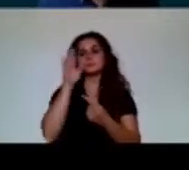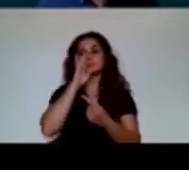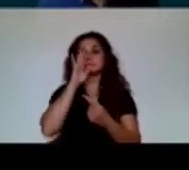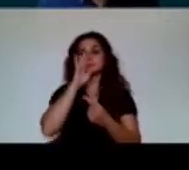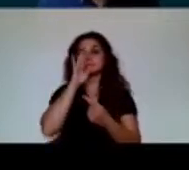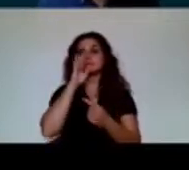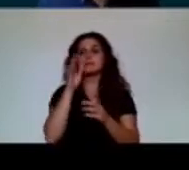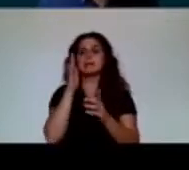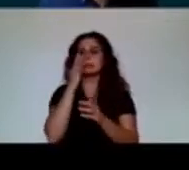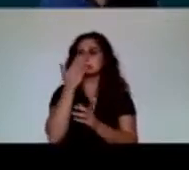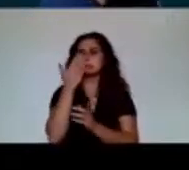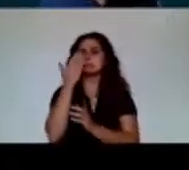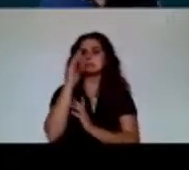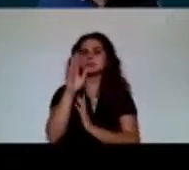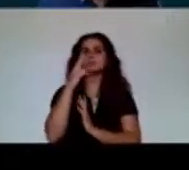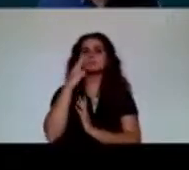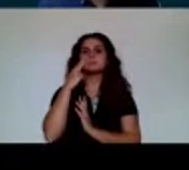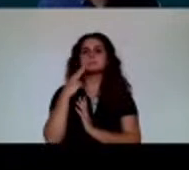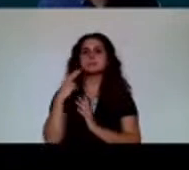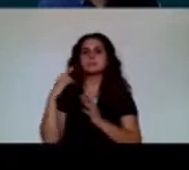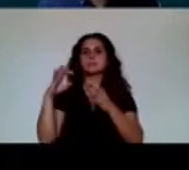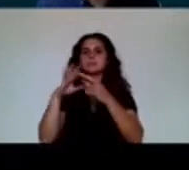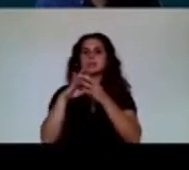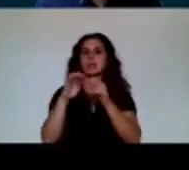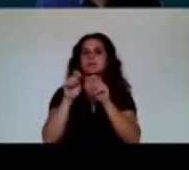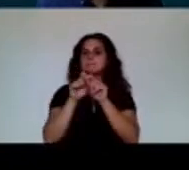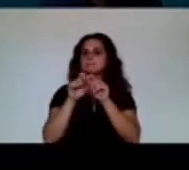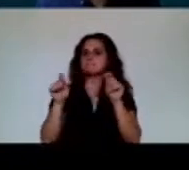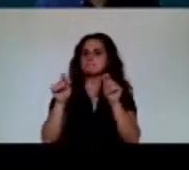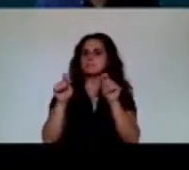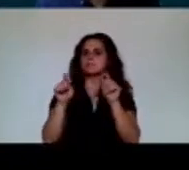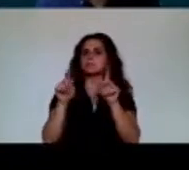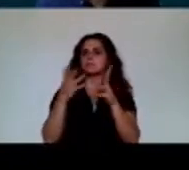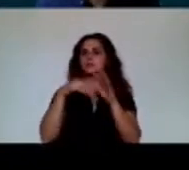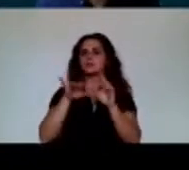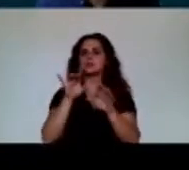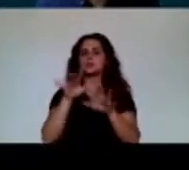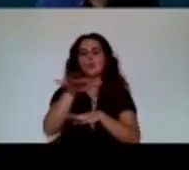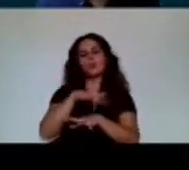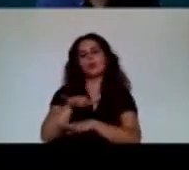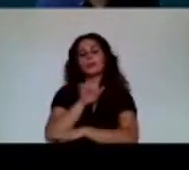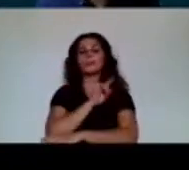racial attitudes using an explicit measure, but in a more private setting,